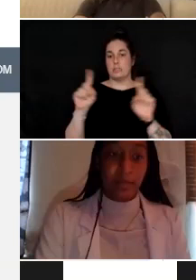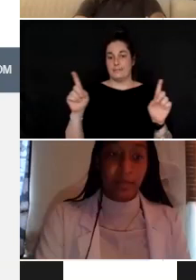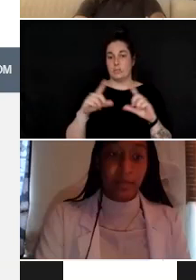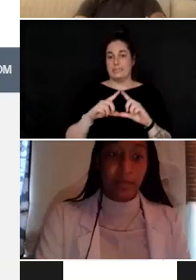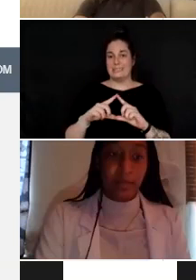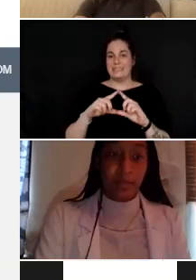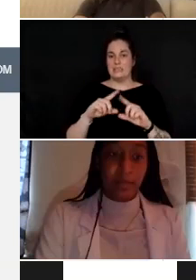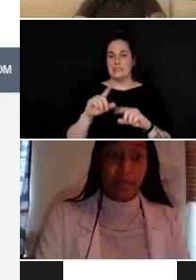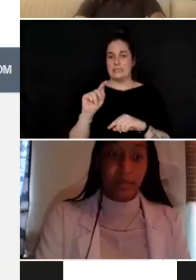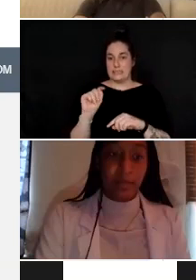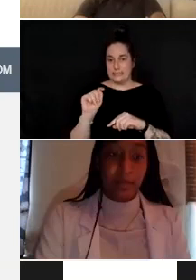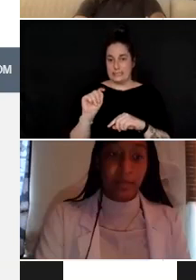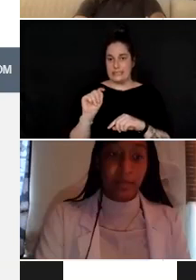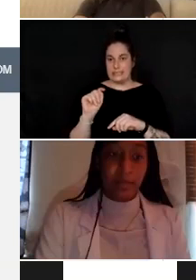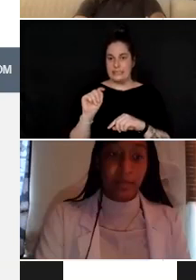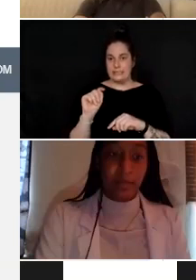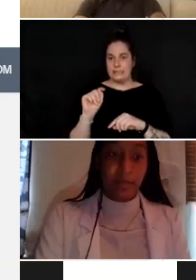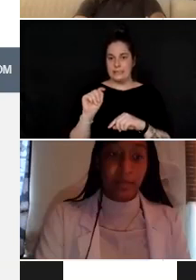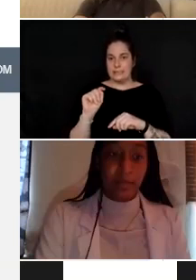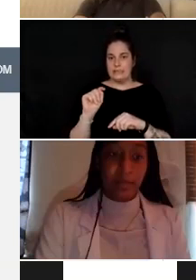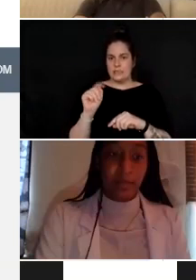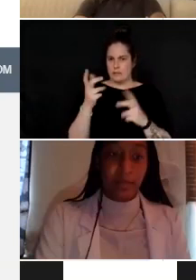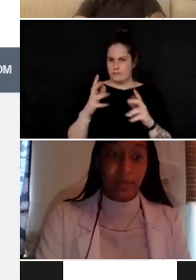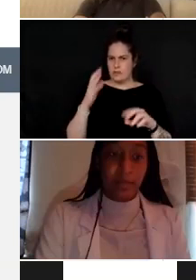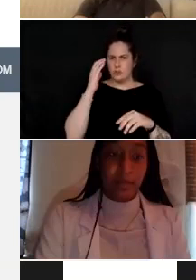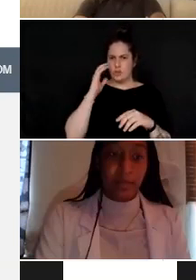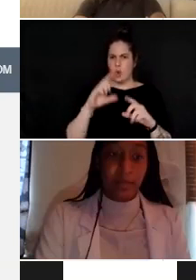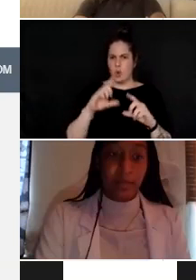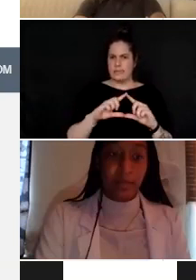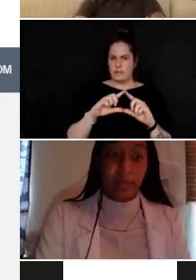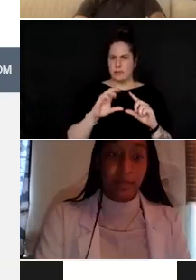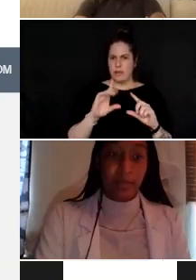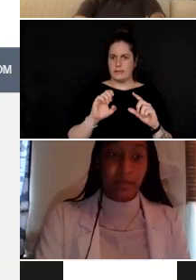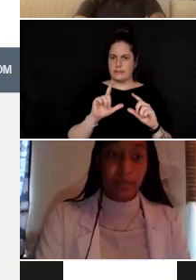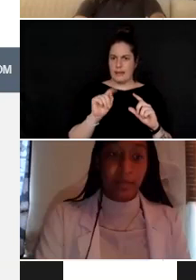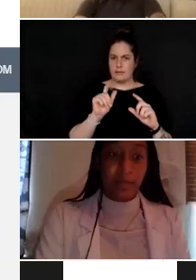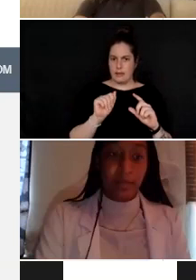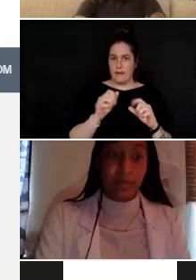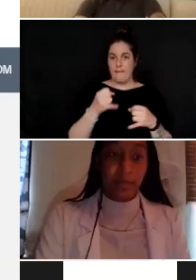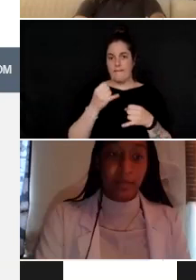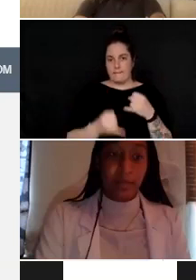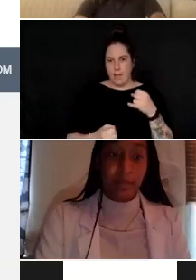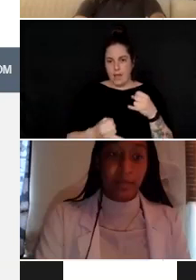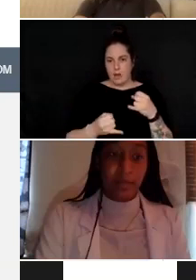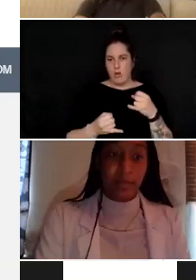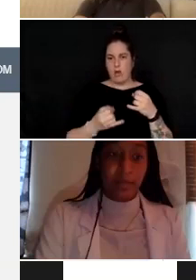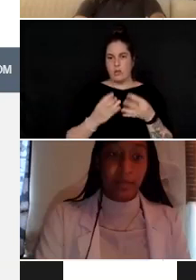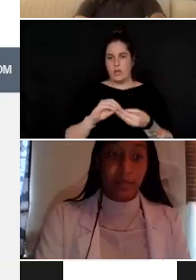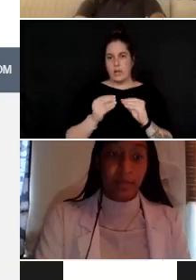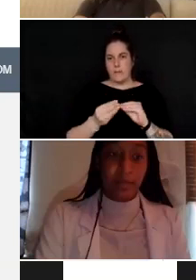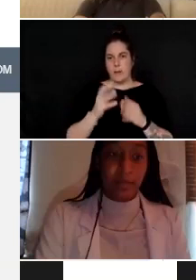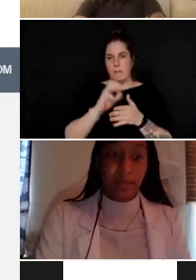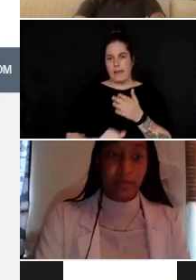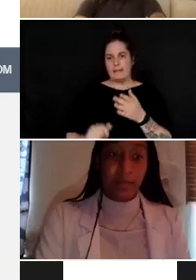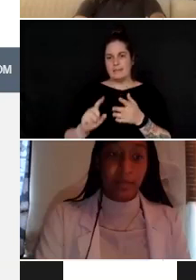T. So we know how to find delta. It means we take what? The final value minus the starting value. And we'll